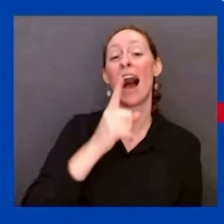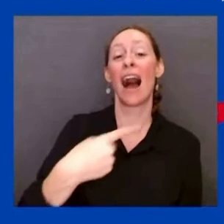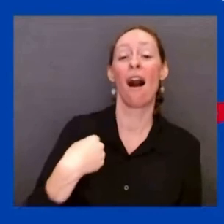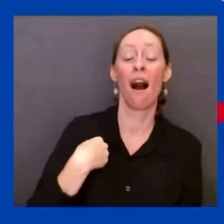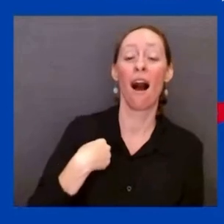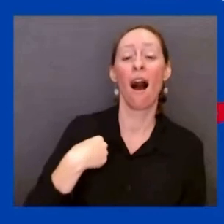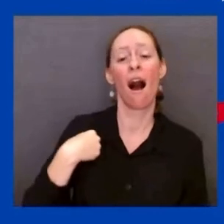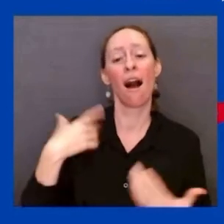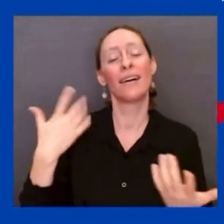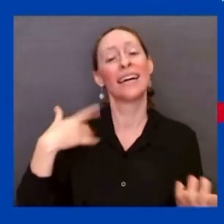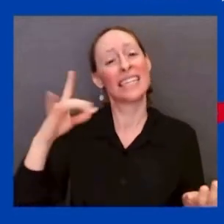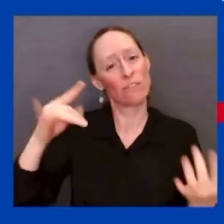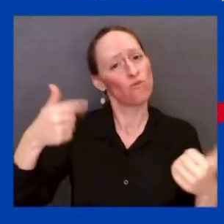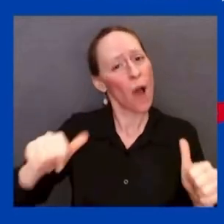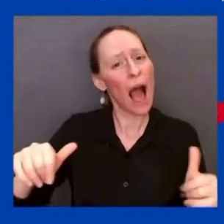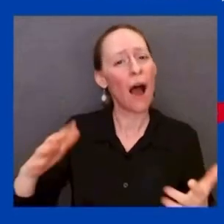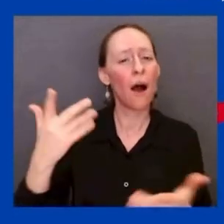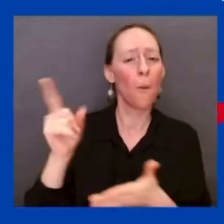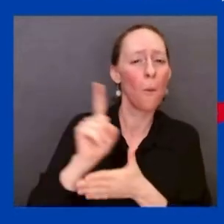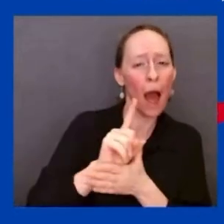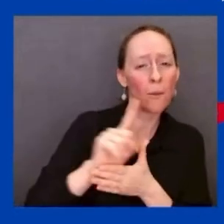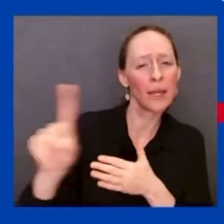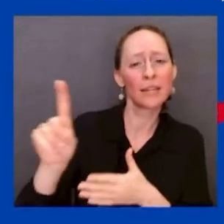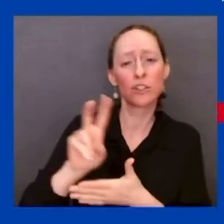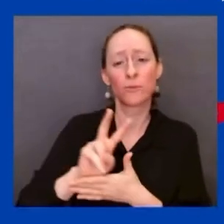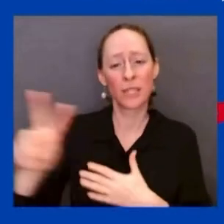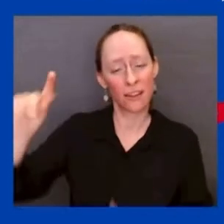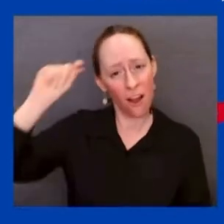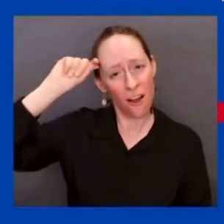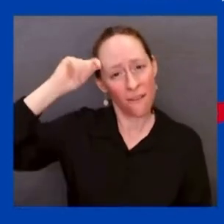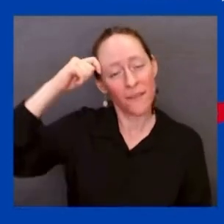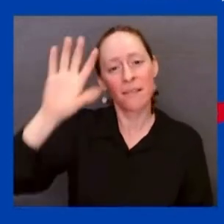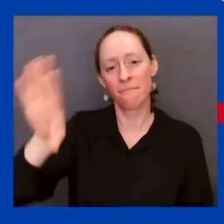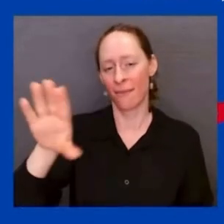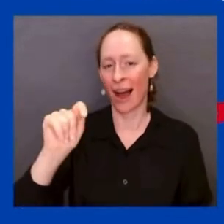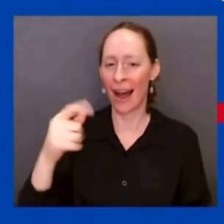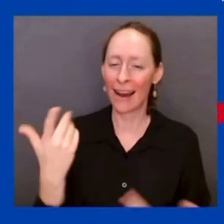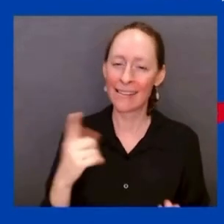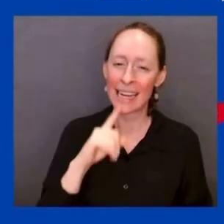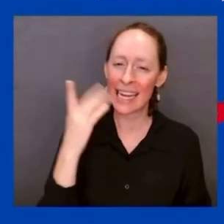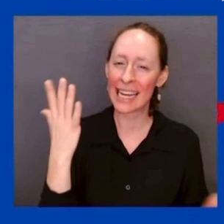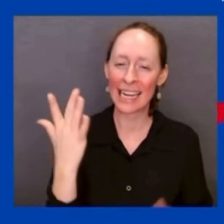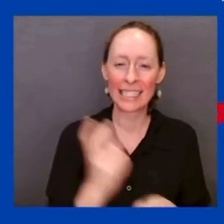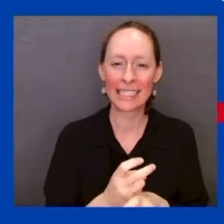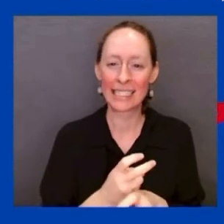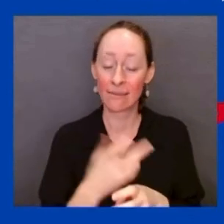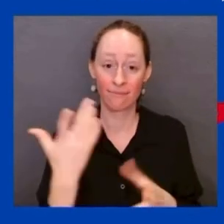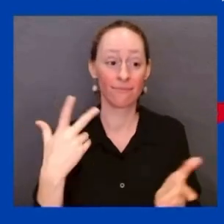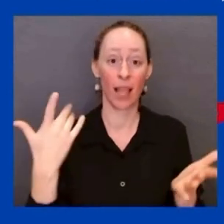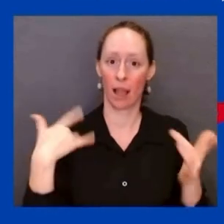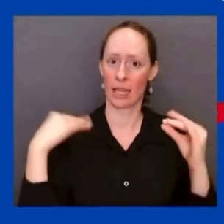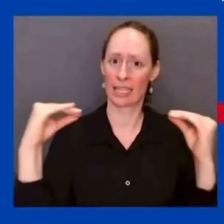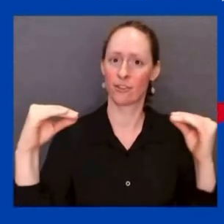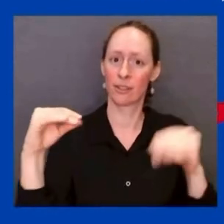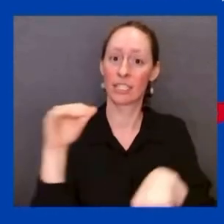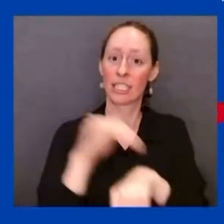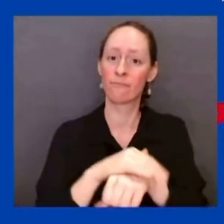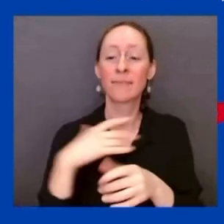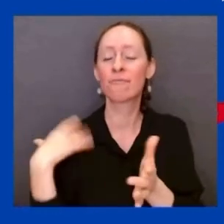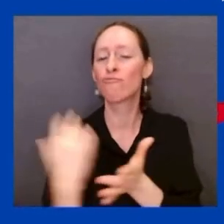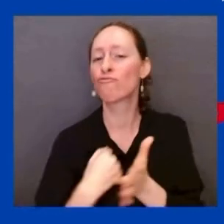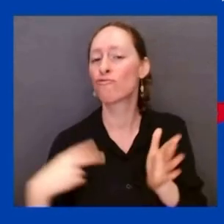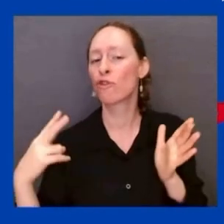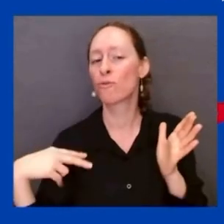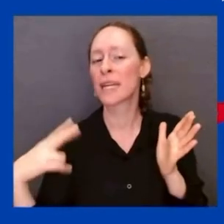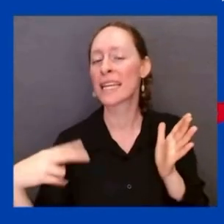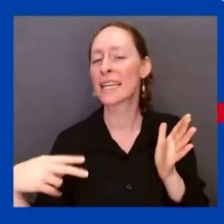English teacher, so, you know, I'm reading everything I can get my hands on. So if you have any good suggestions, will you just text